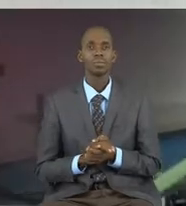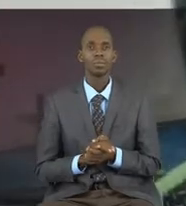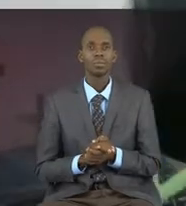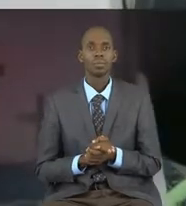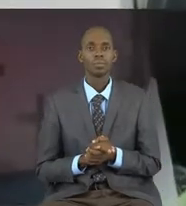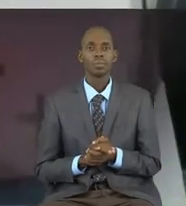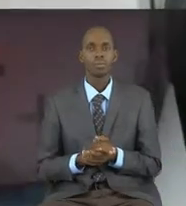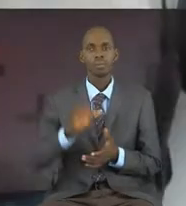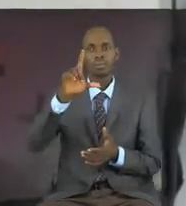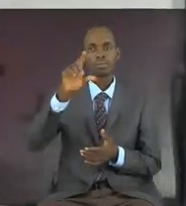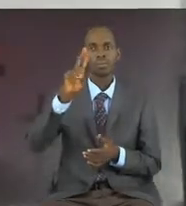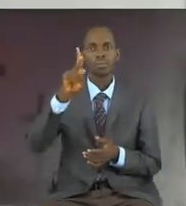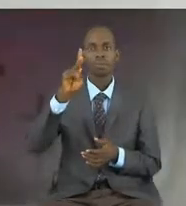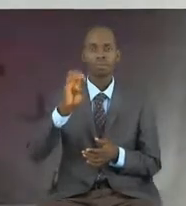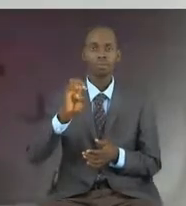Luke